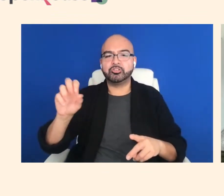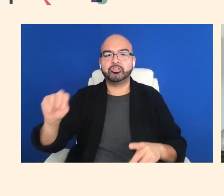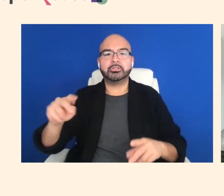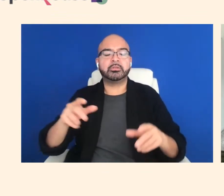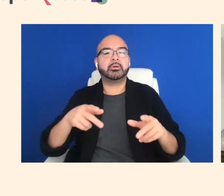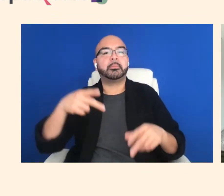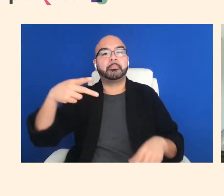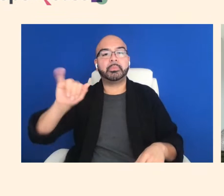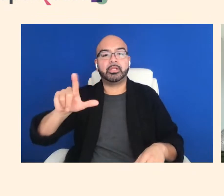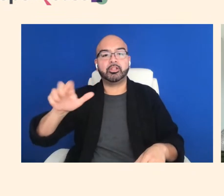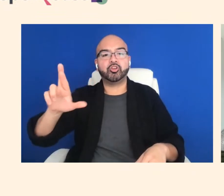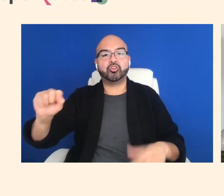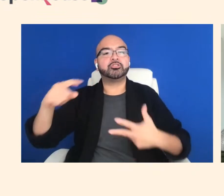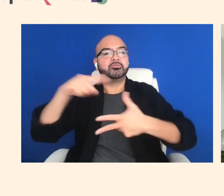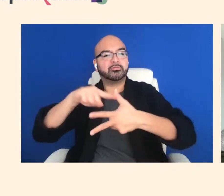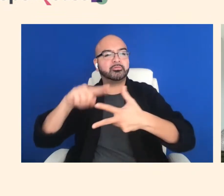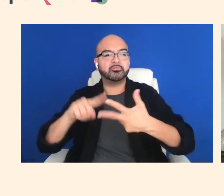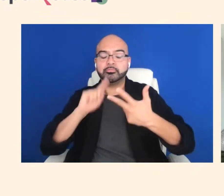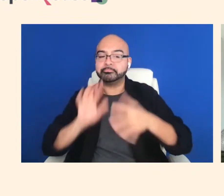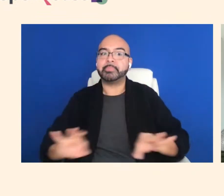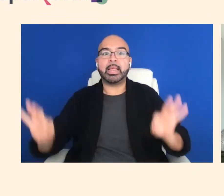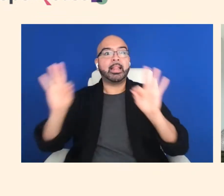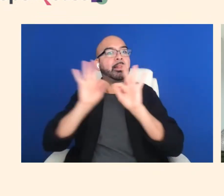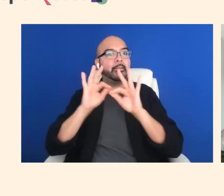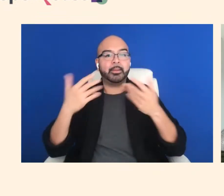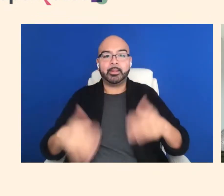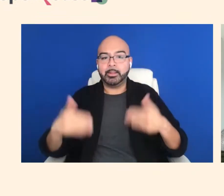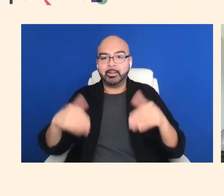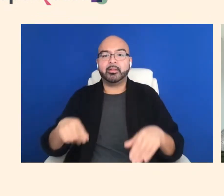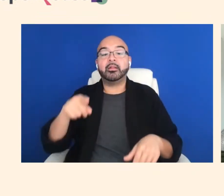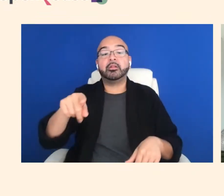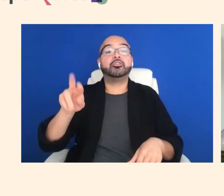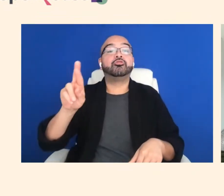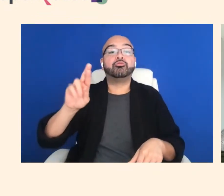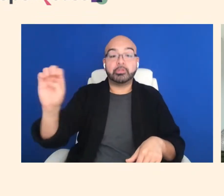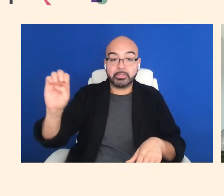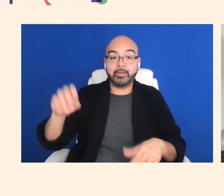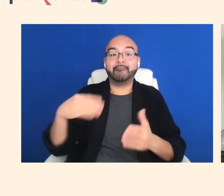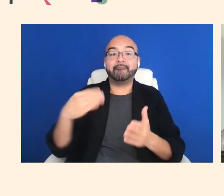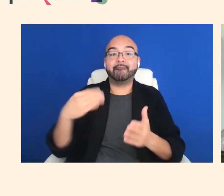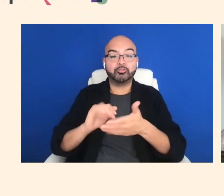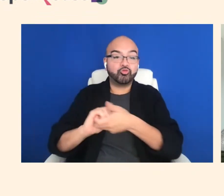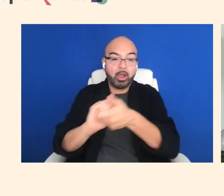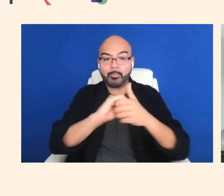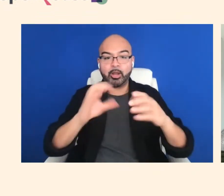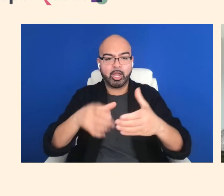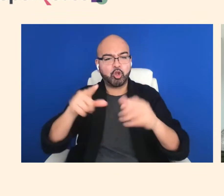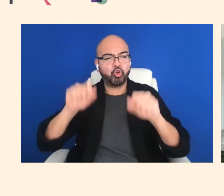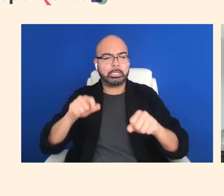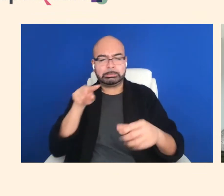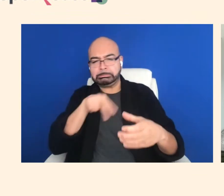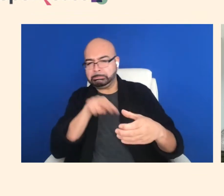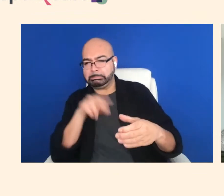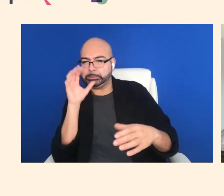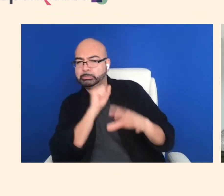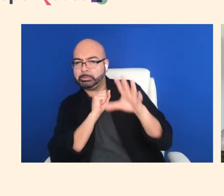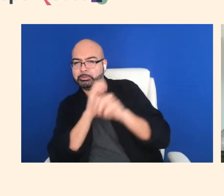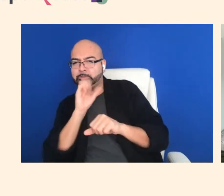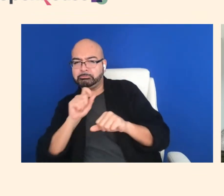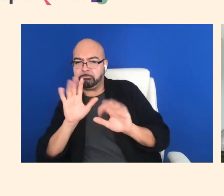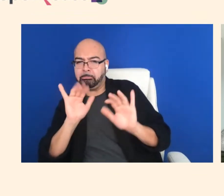a lot of assumptions about what a real estate and finance cooperative is doing. But when someone starts